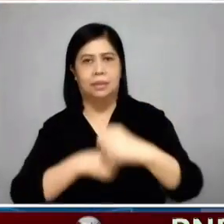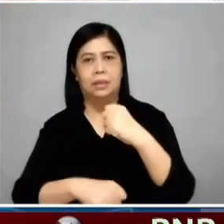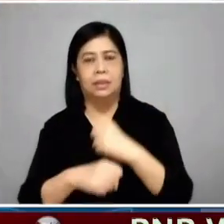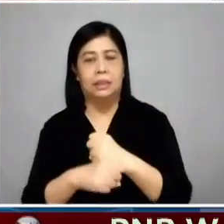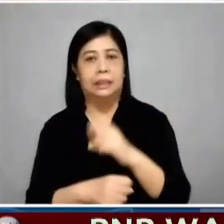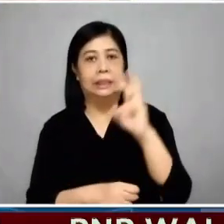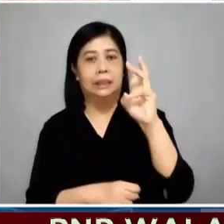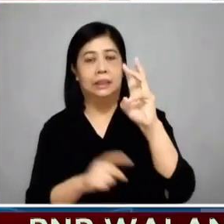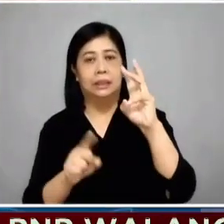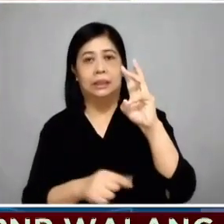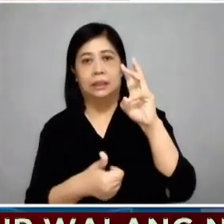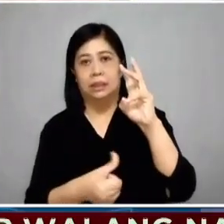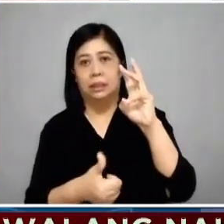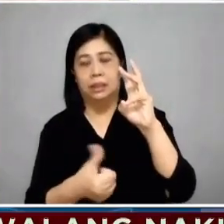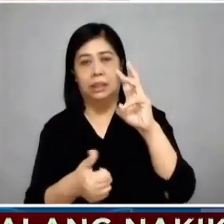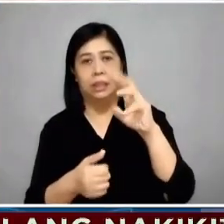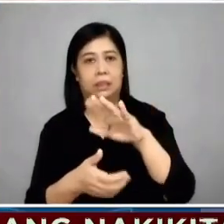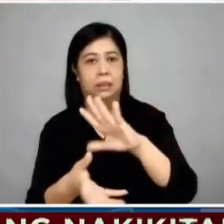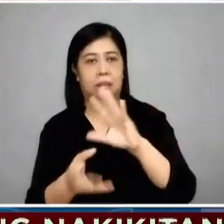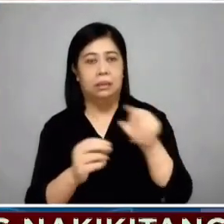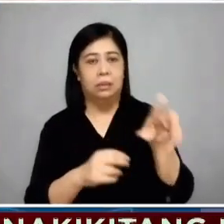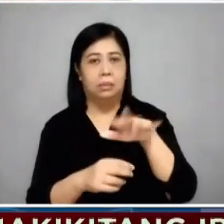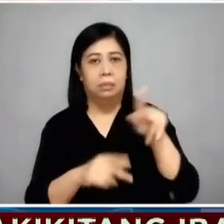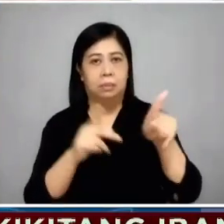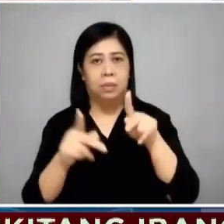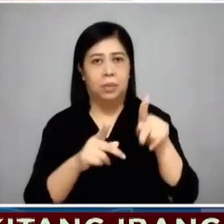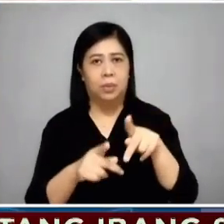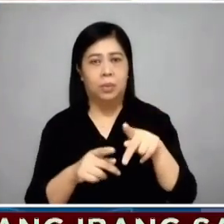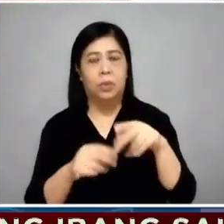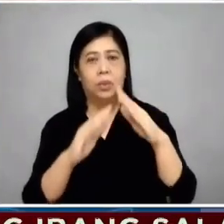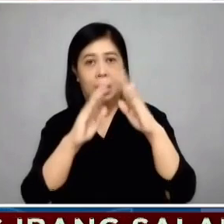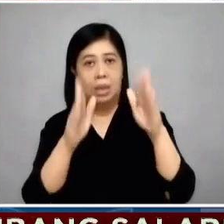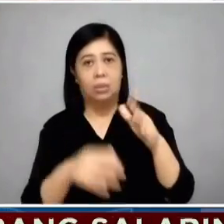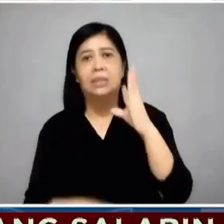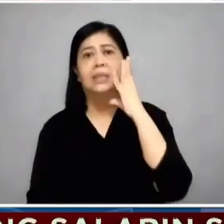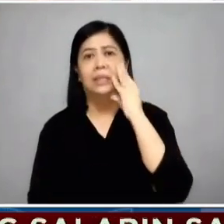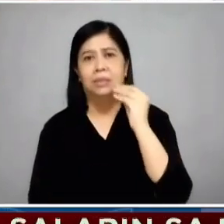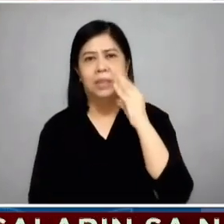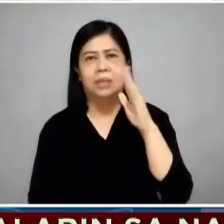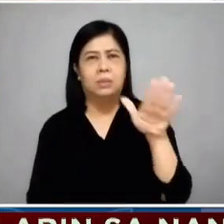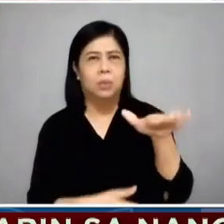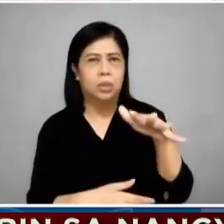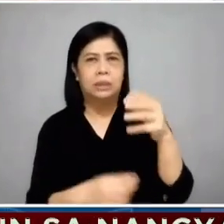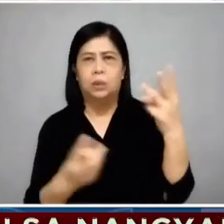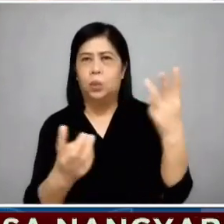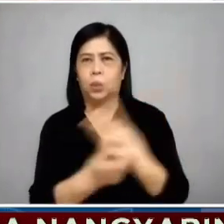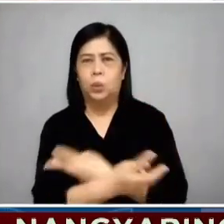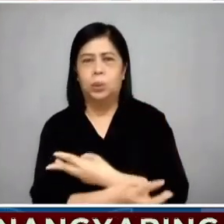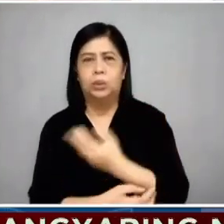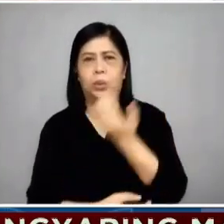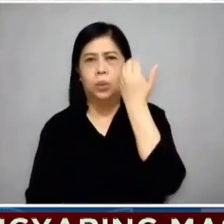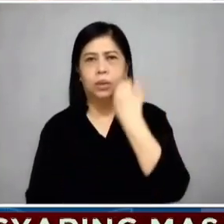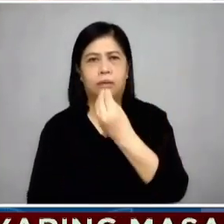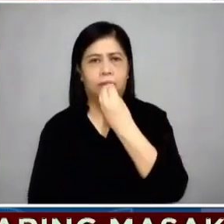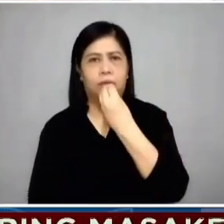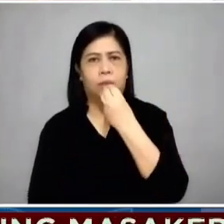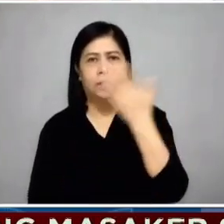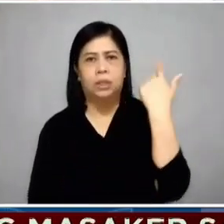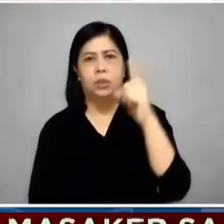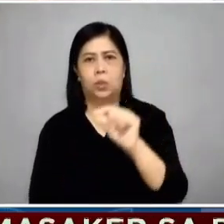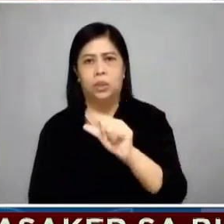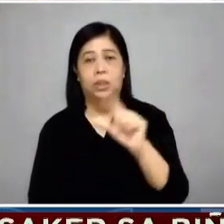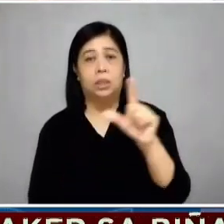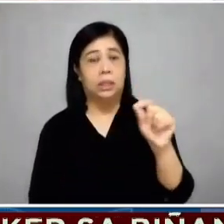of 10 of the surveyed households experienced moderate or severe food insecurity in 2020. This is